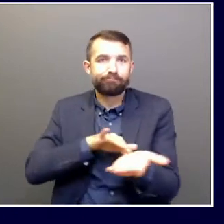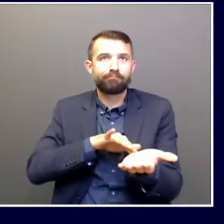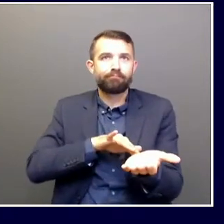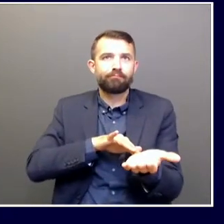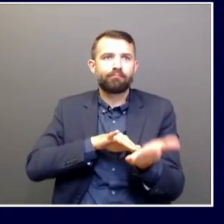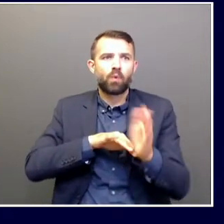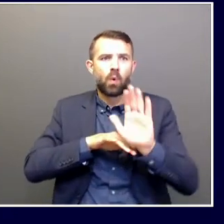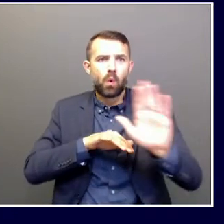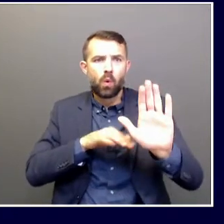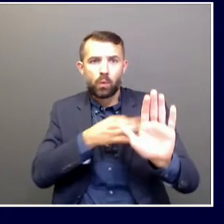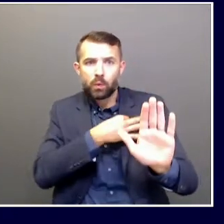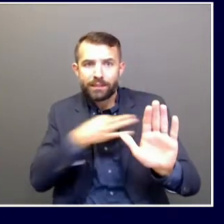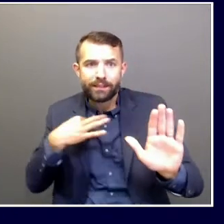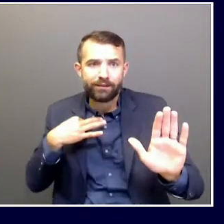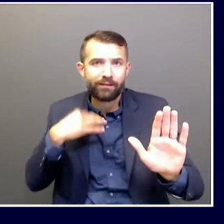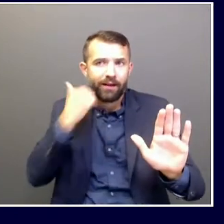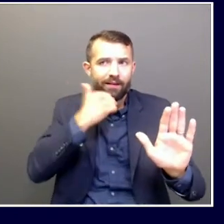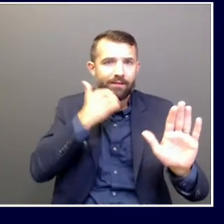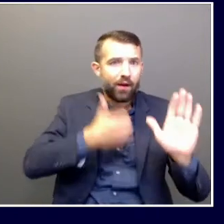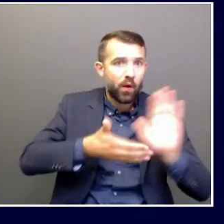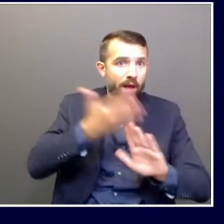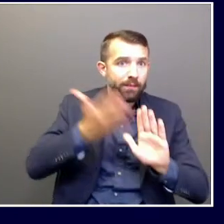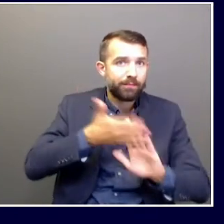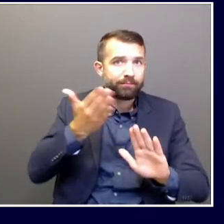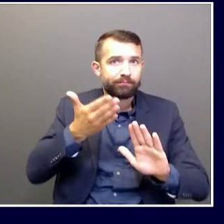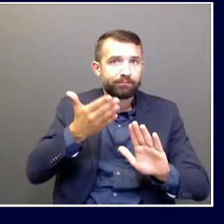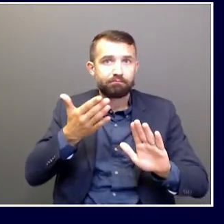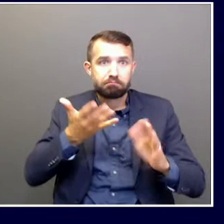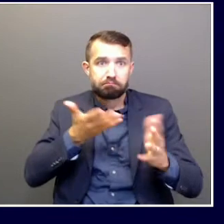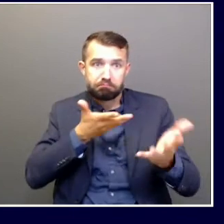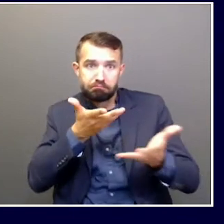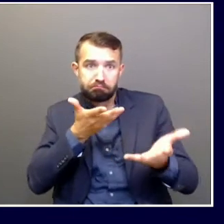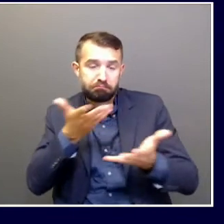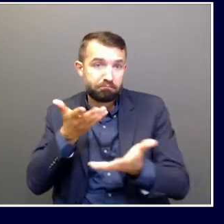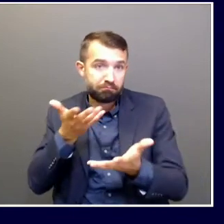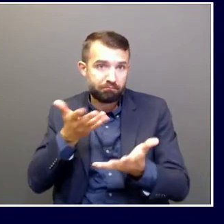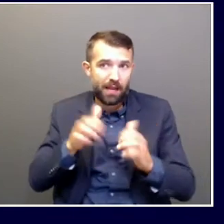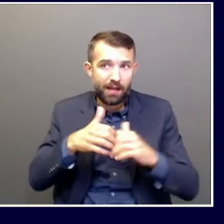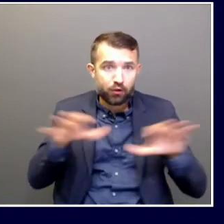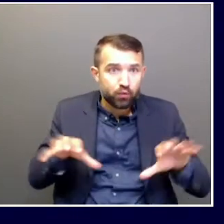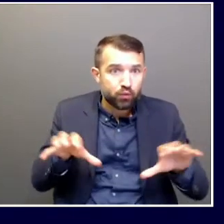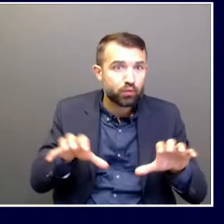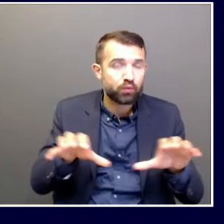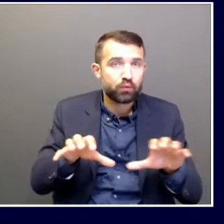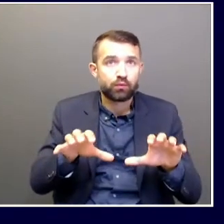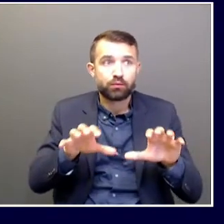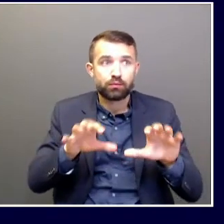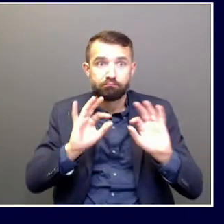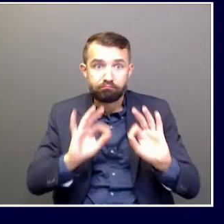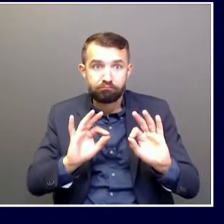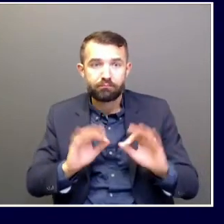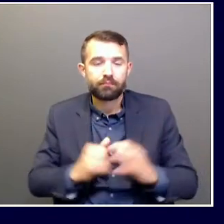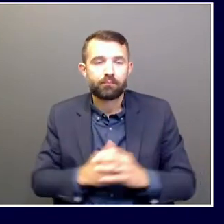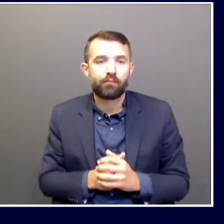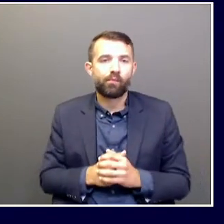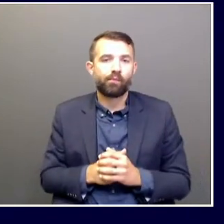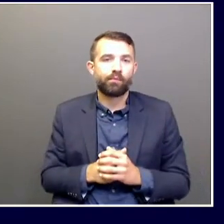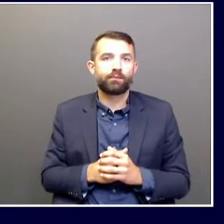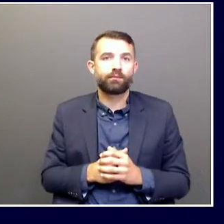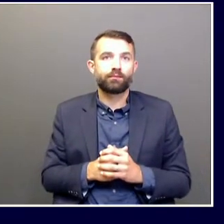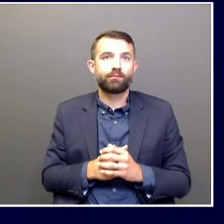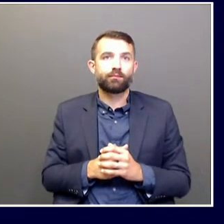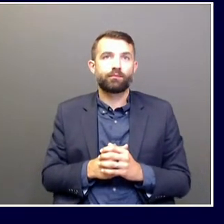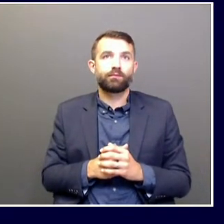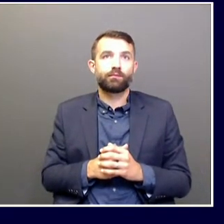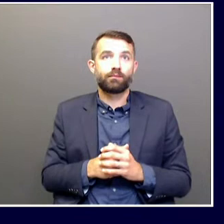and I'll toss to her, is the impact that it's having on people who may need to be hospitalized, but not with COVID.